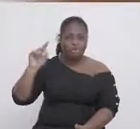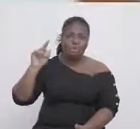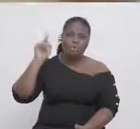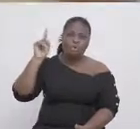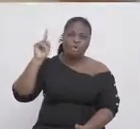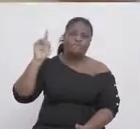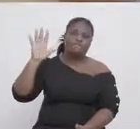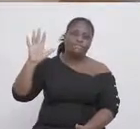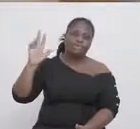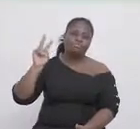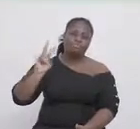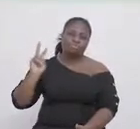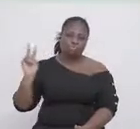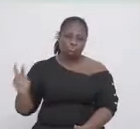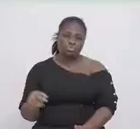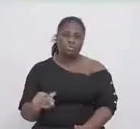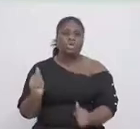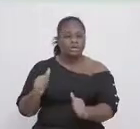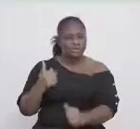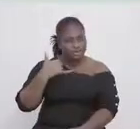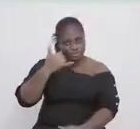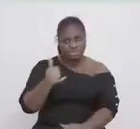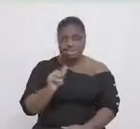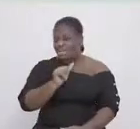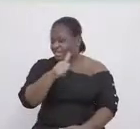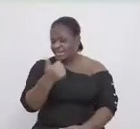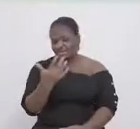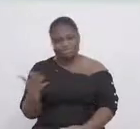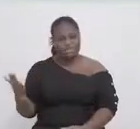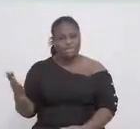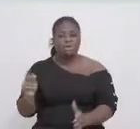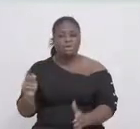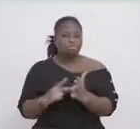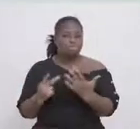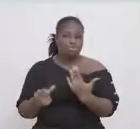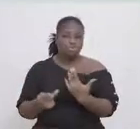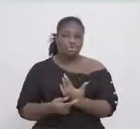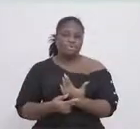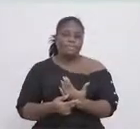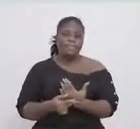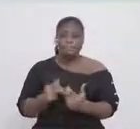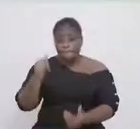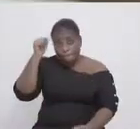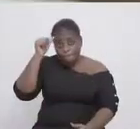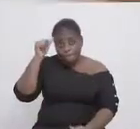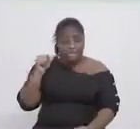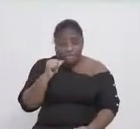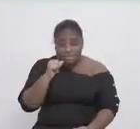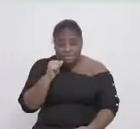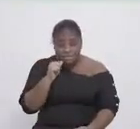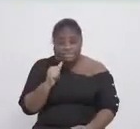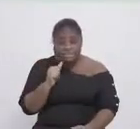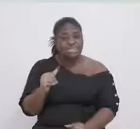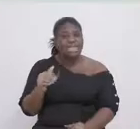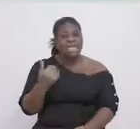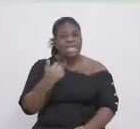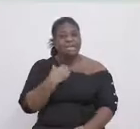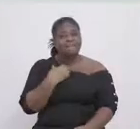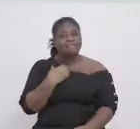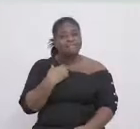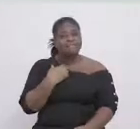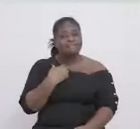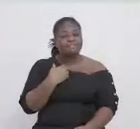057-454-1522. So there, you know, you can enroll your children in any of our kids program. For our adult programs, which we run a lot to,